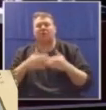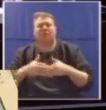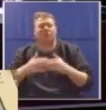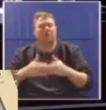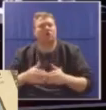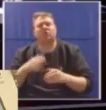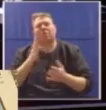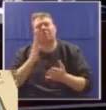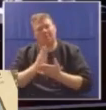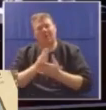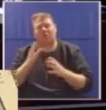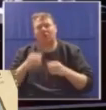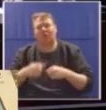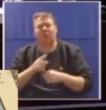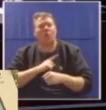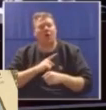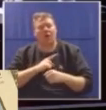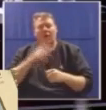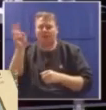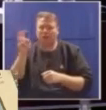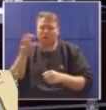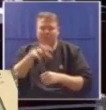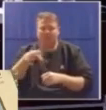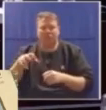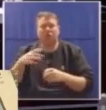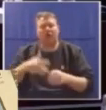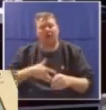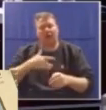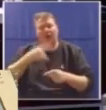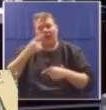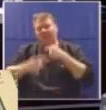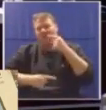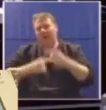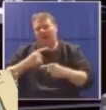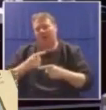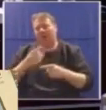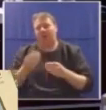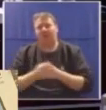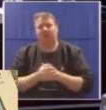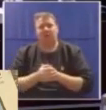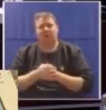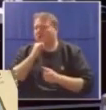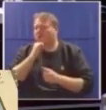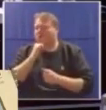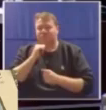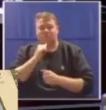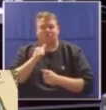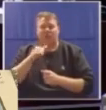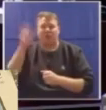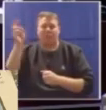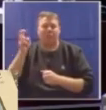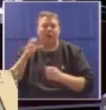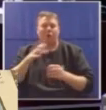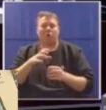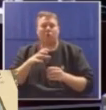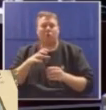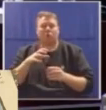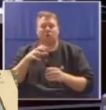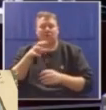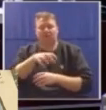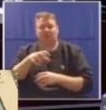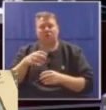power stations have a life cycle. There is no power station that will go on for 50 years